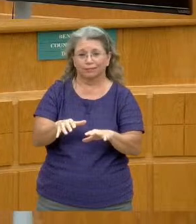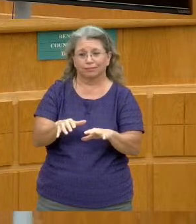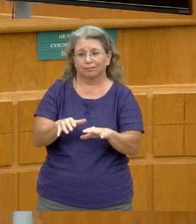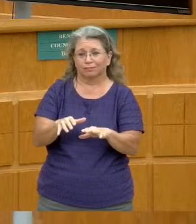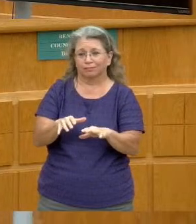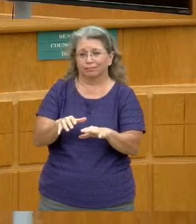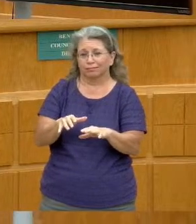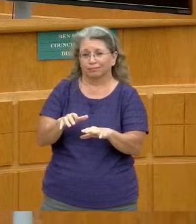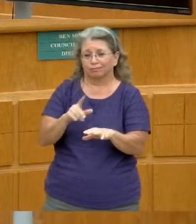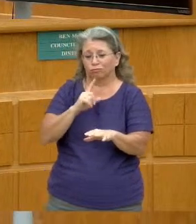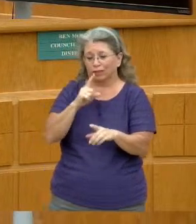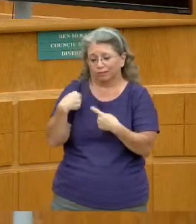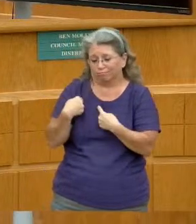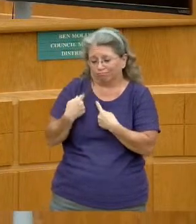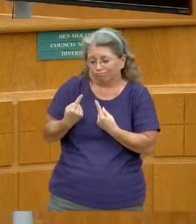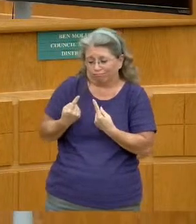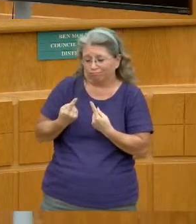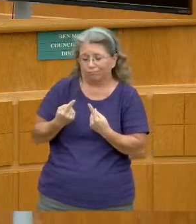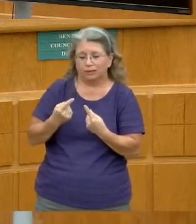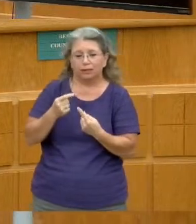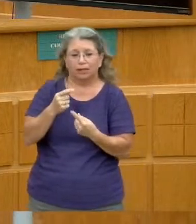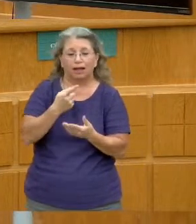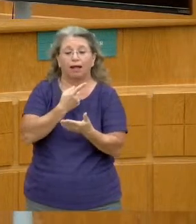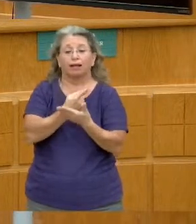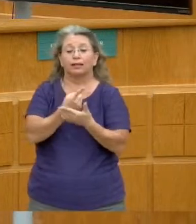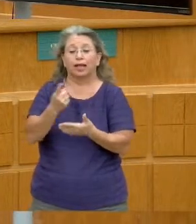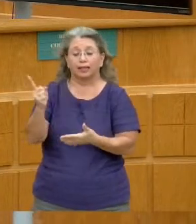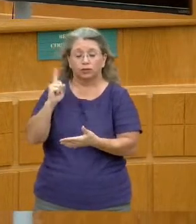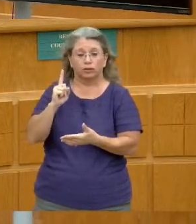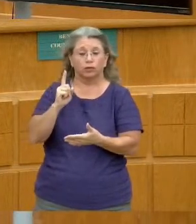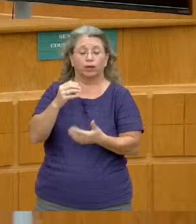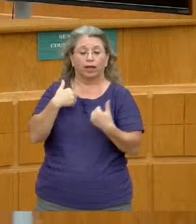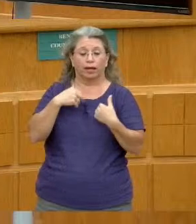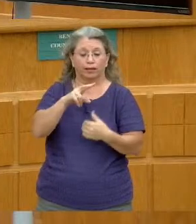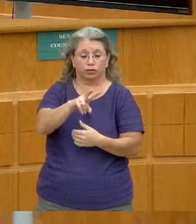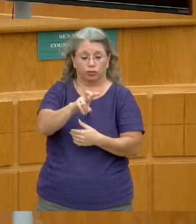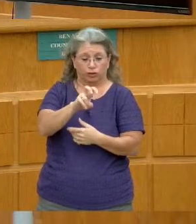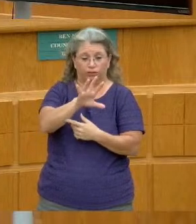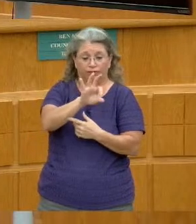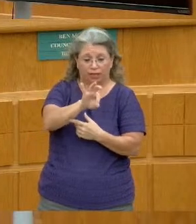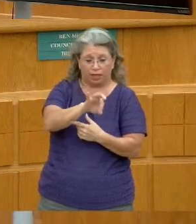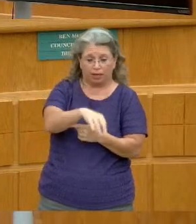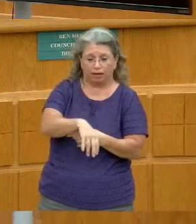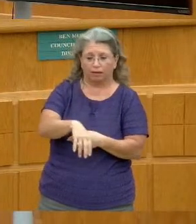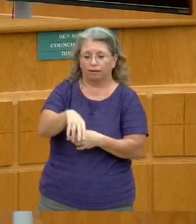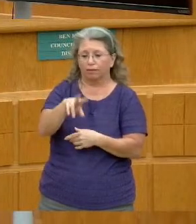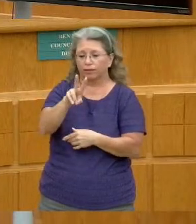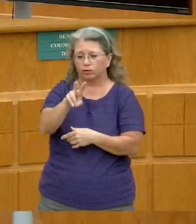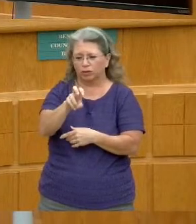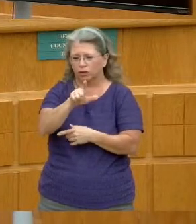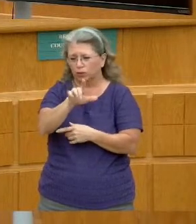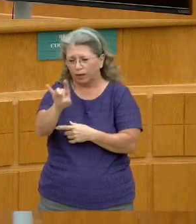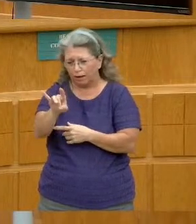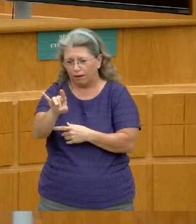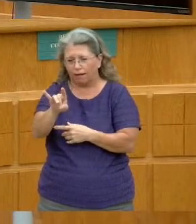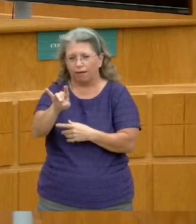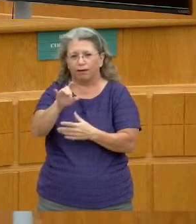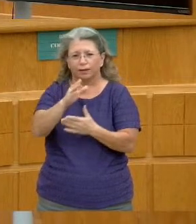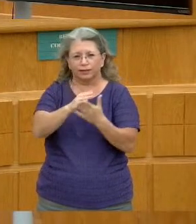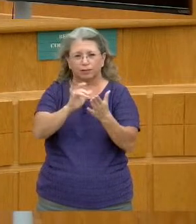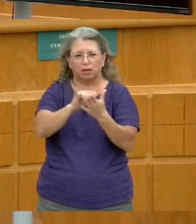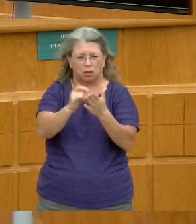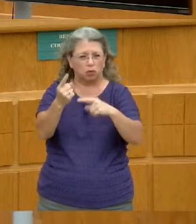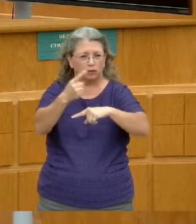significance. And so last week when we were seeing the 259, the 228, some of those peak